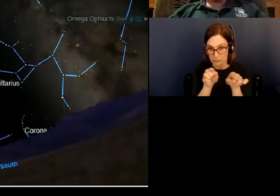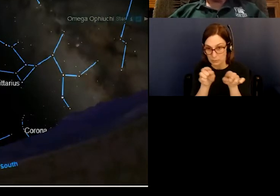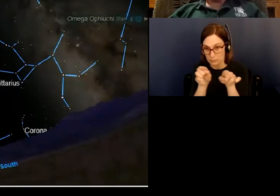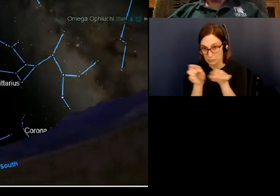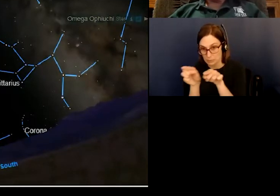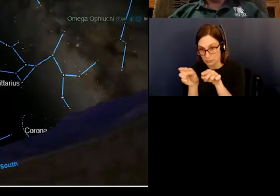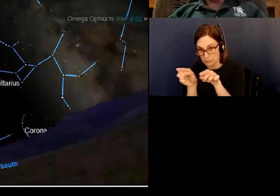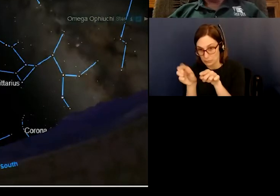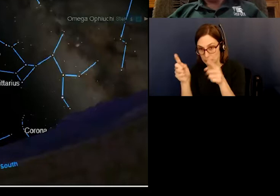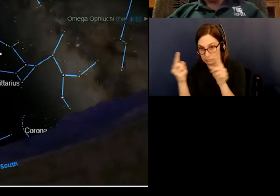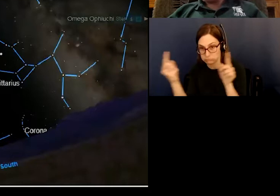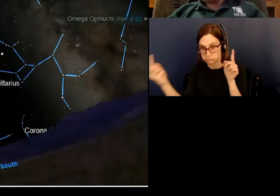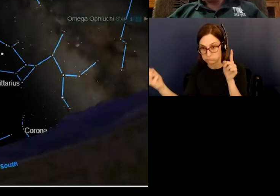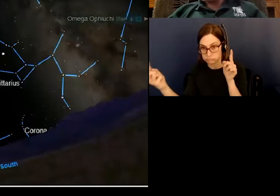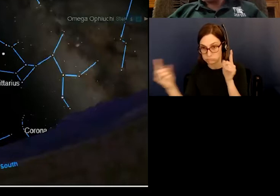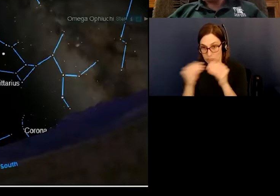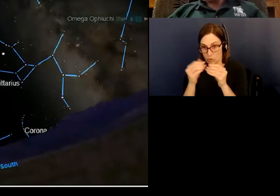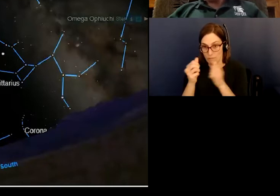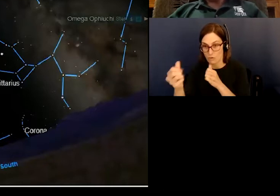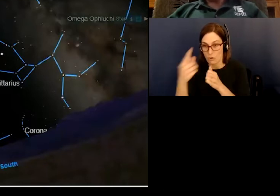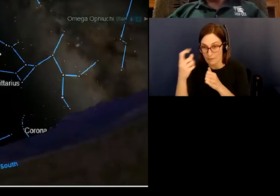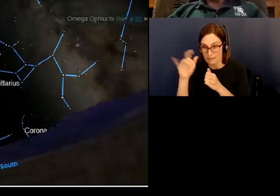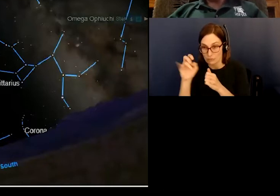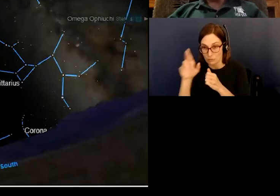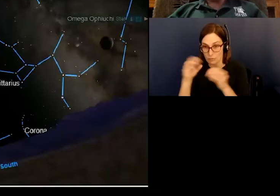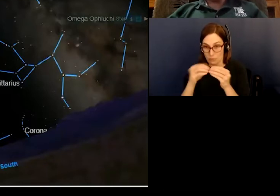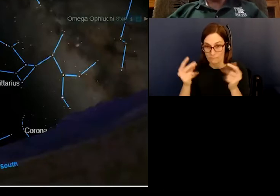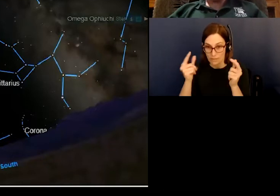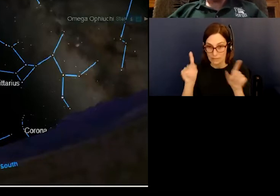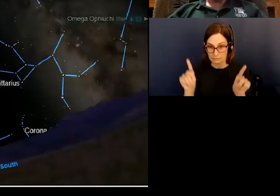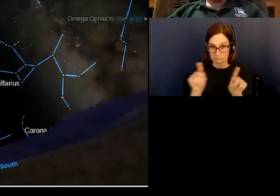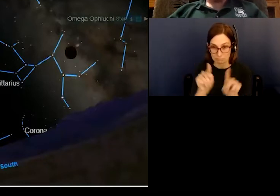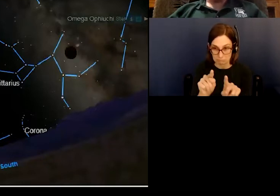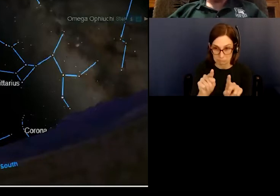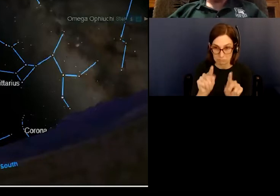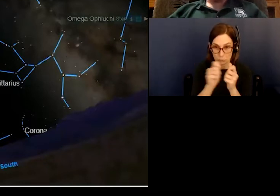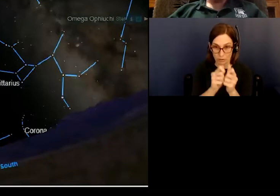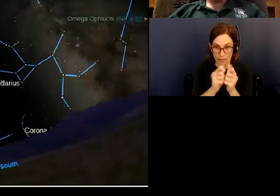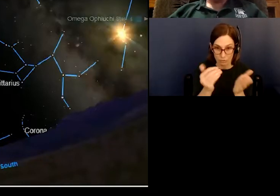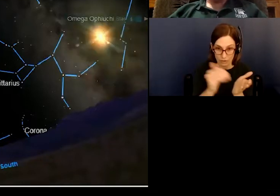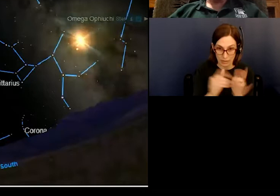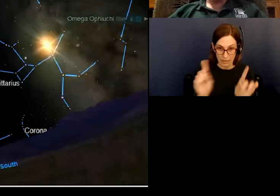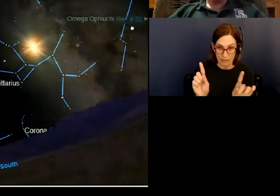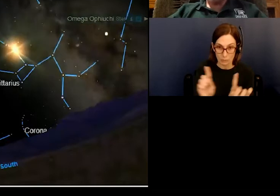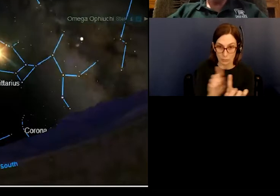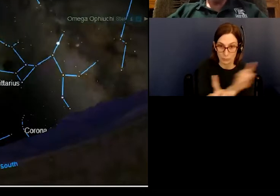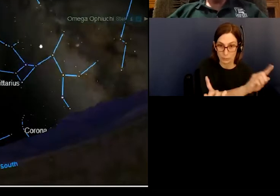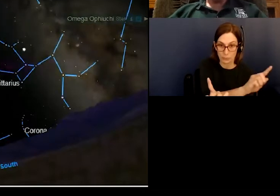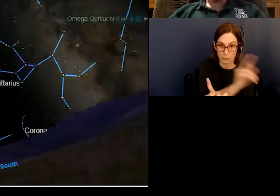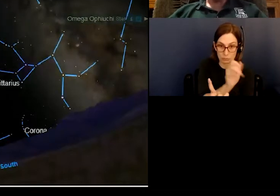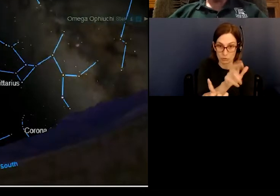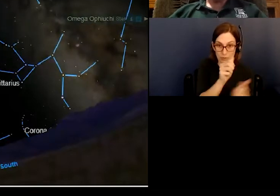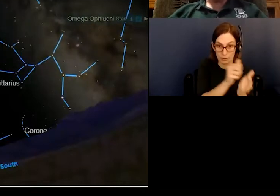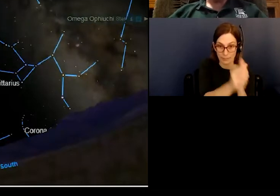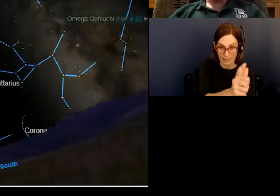get further apart because Jupiter moves faster than Saturn. Now they're in station again together, and Jupiter passes by. Right now,